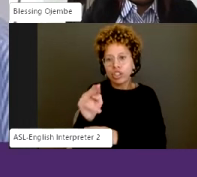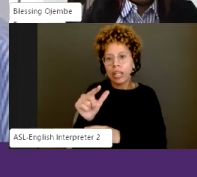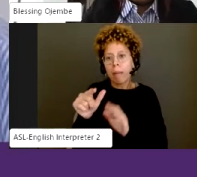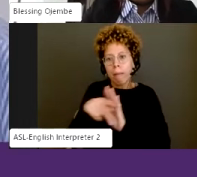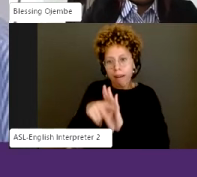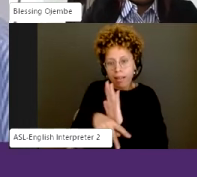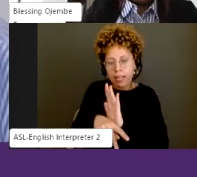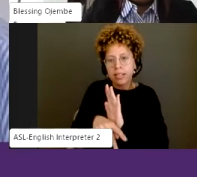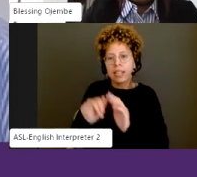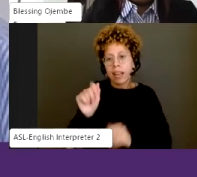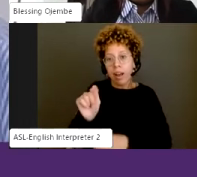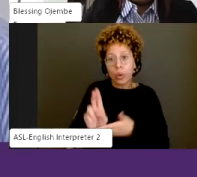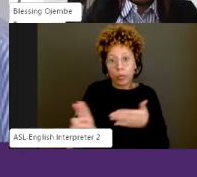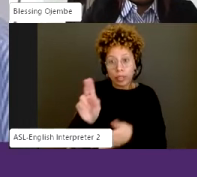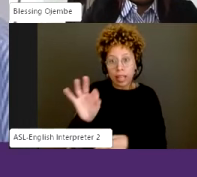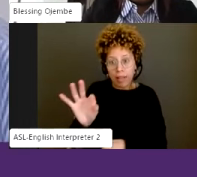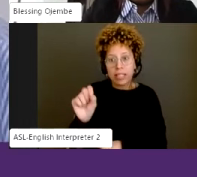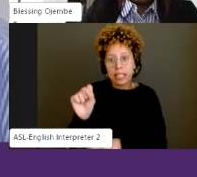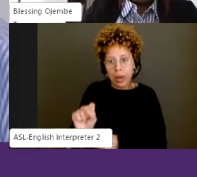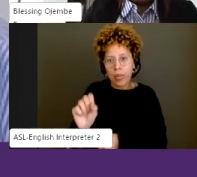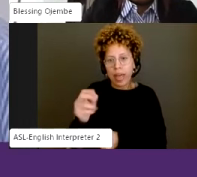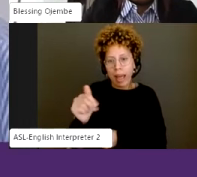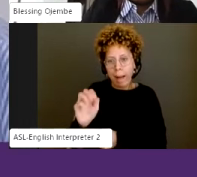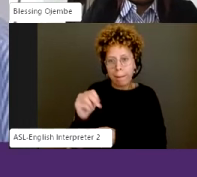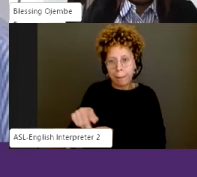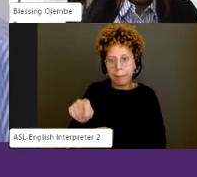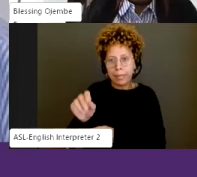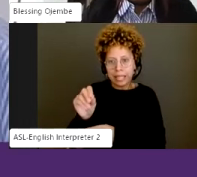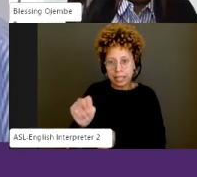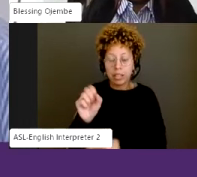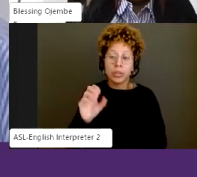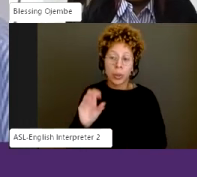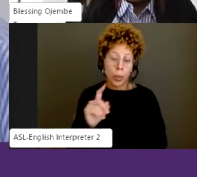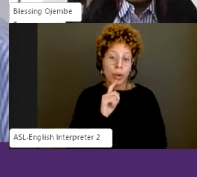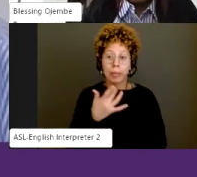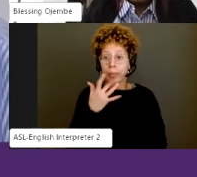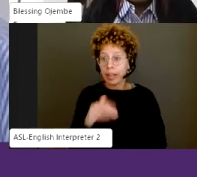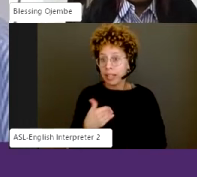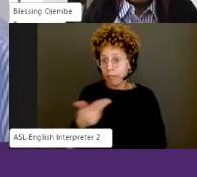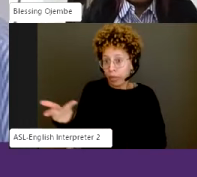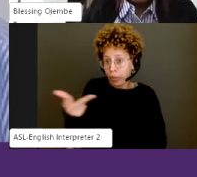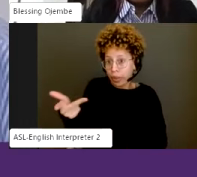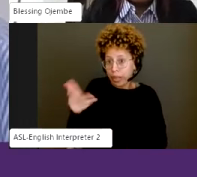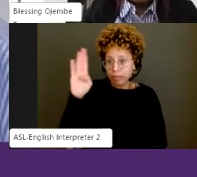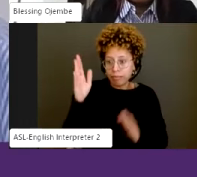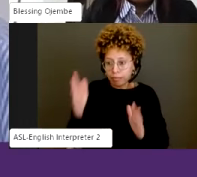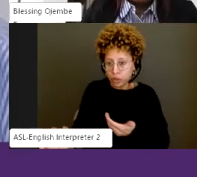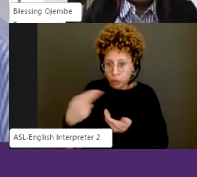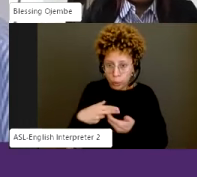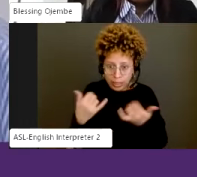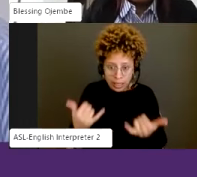of Southampton. We are so privileged to have these individuals joining us today with their wealth of knowledge and experience, as you can see from